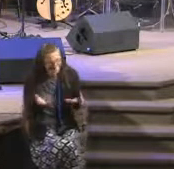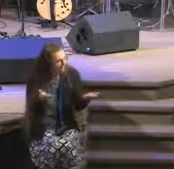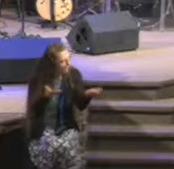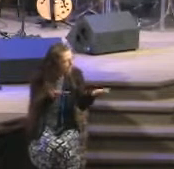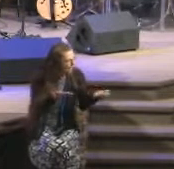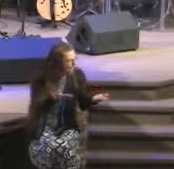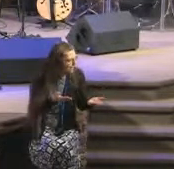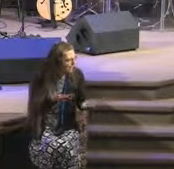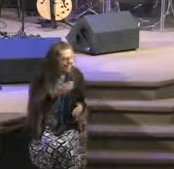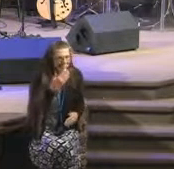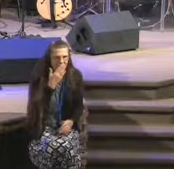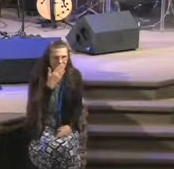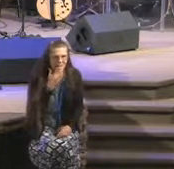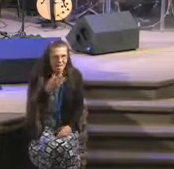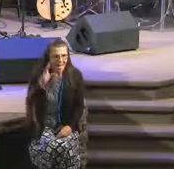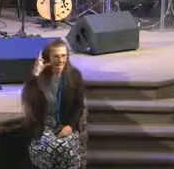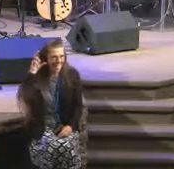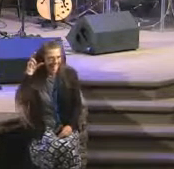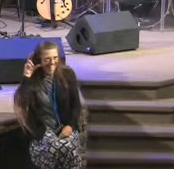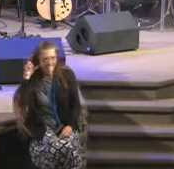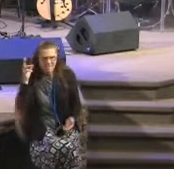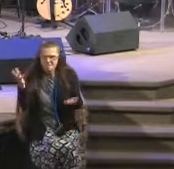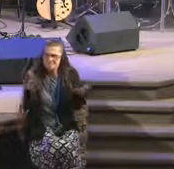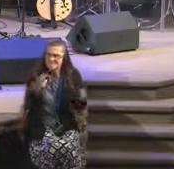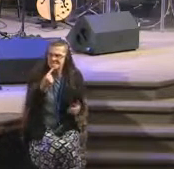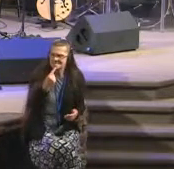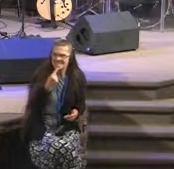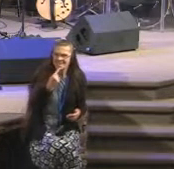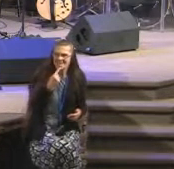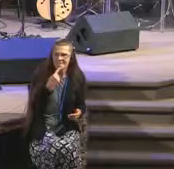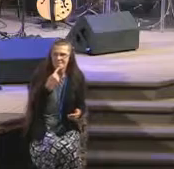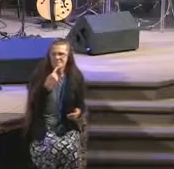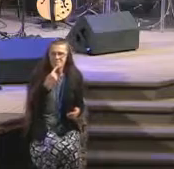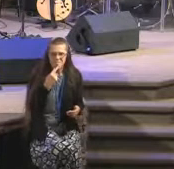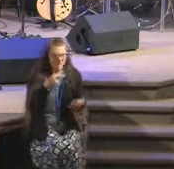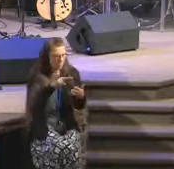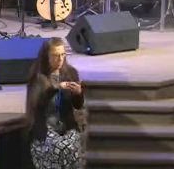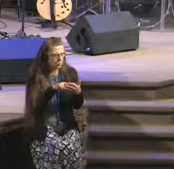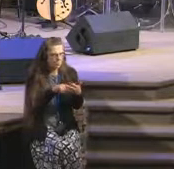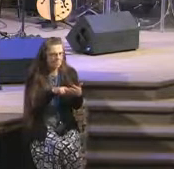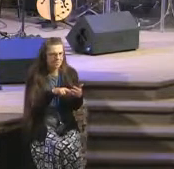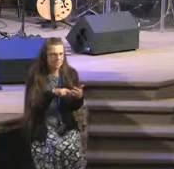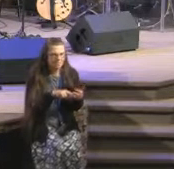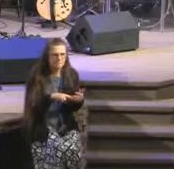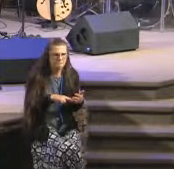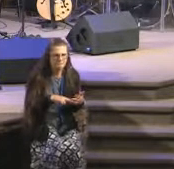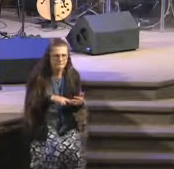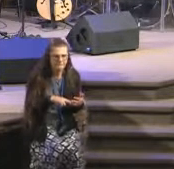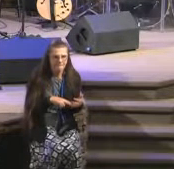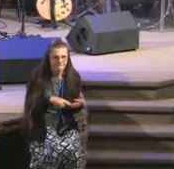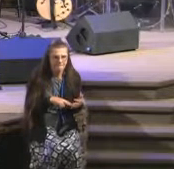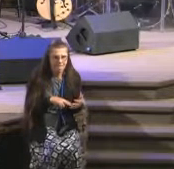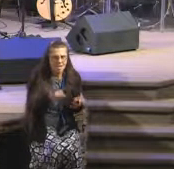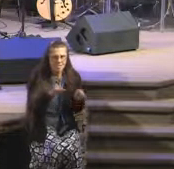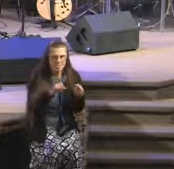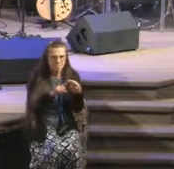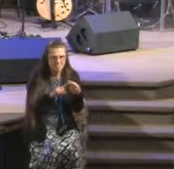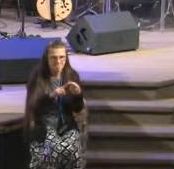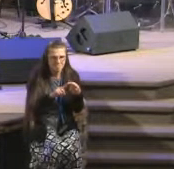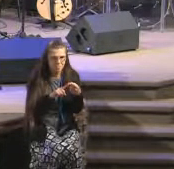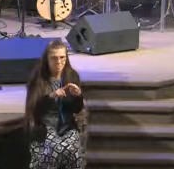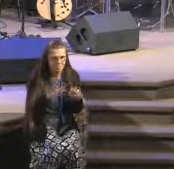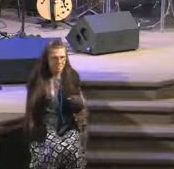I heard somebody one time, believe it or not, I have watched Gaither videos, And on one of those Gaither videos, there's